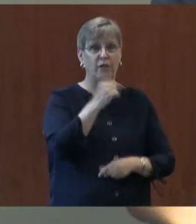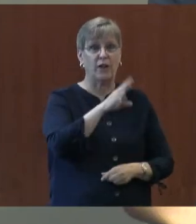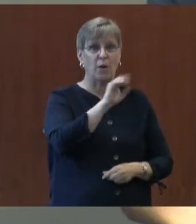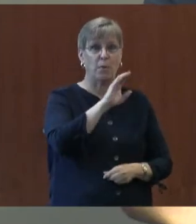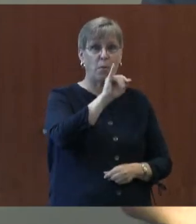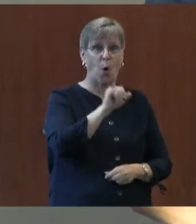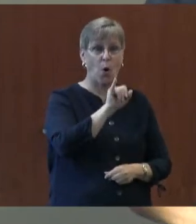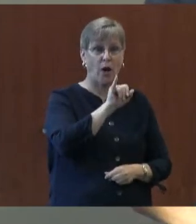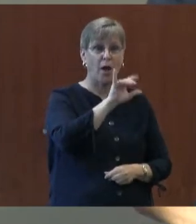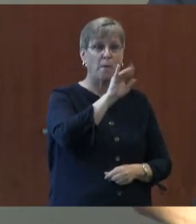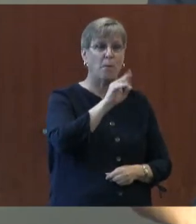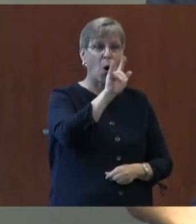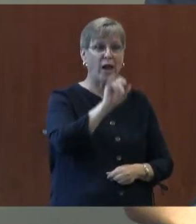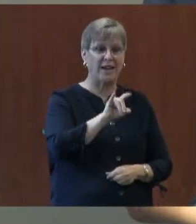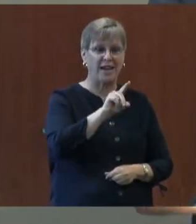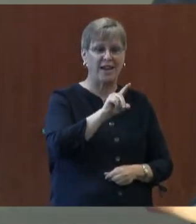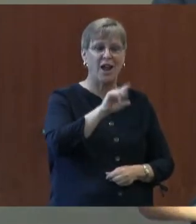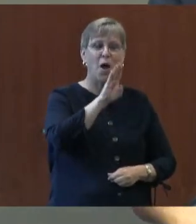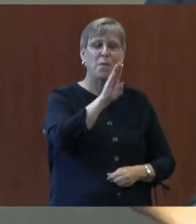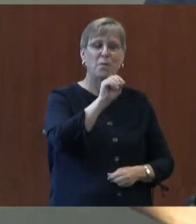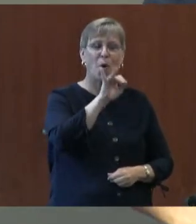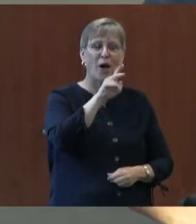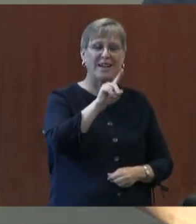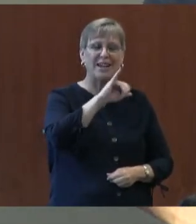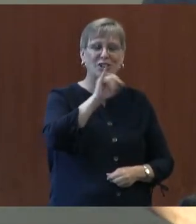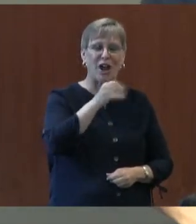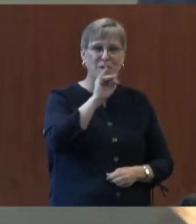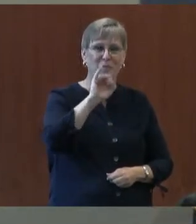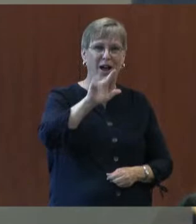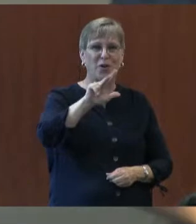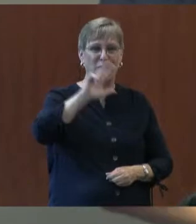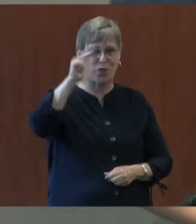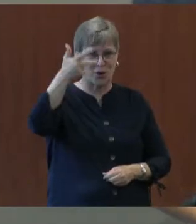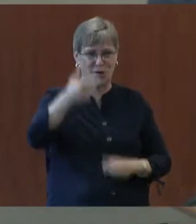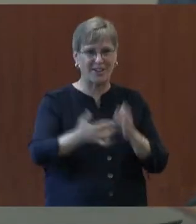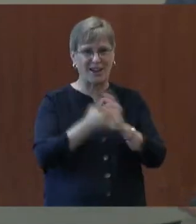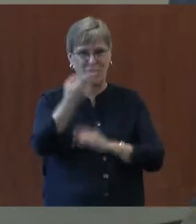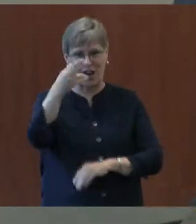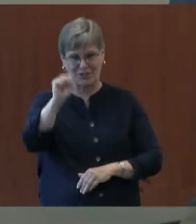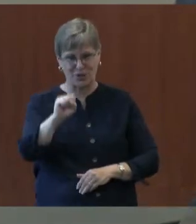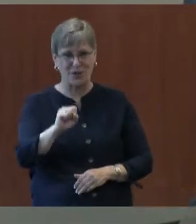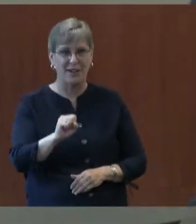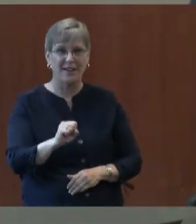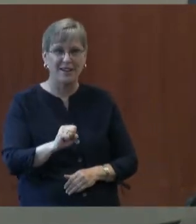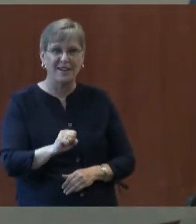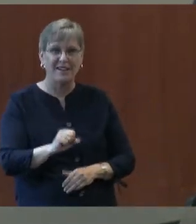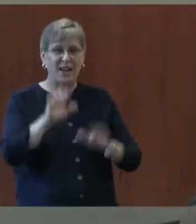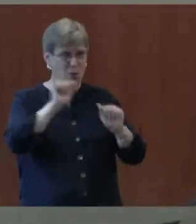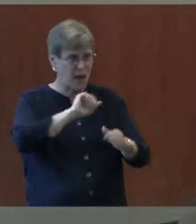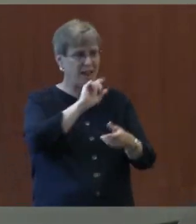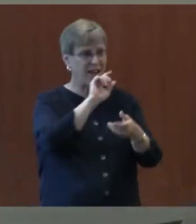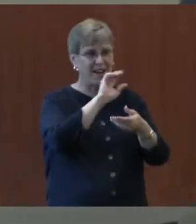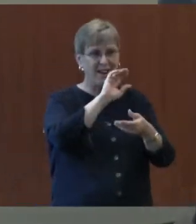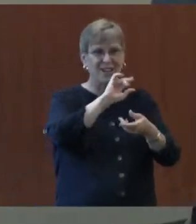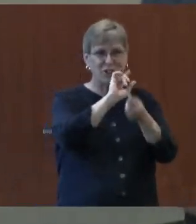Boyd J. Michael III Technical High School, so you'll have to... Can we amend that in the minutes?